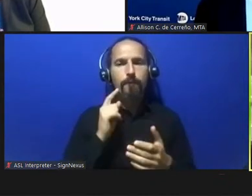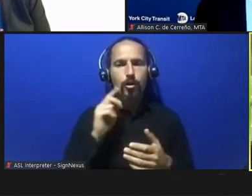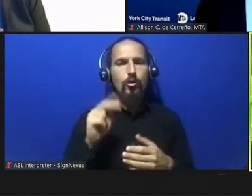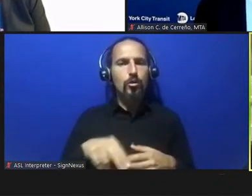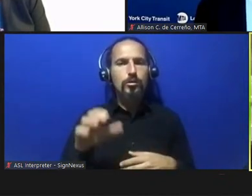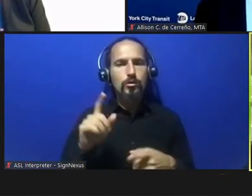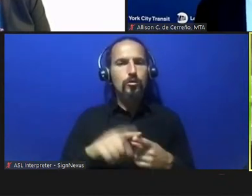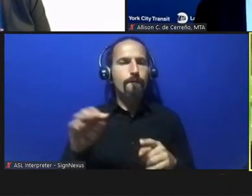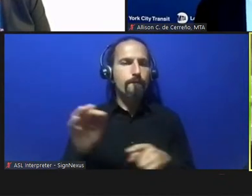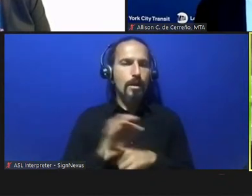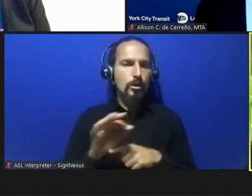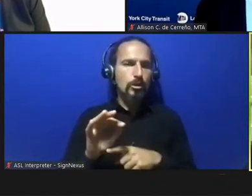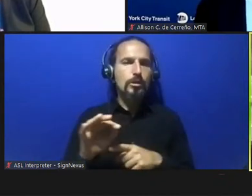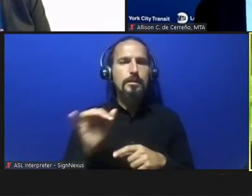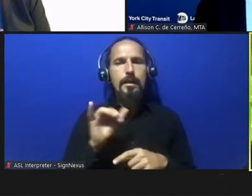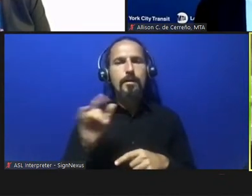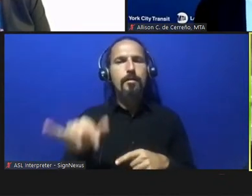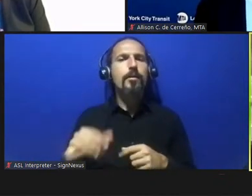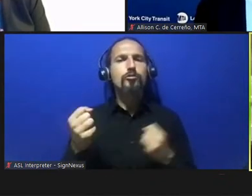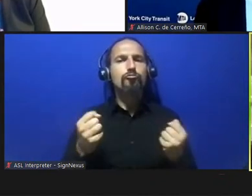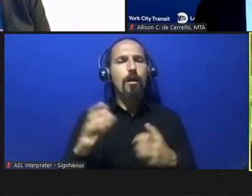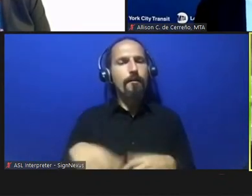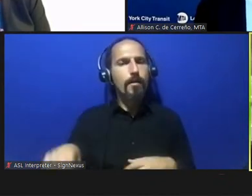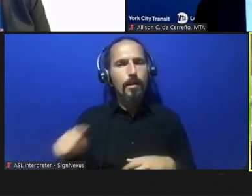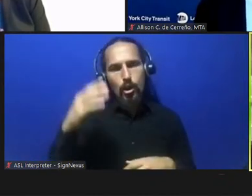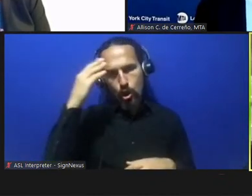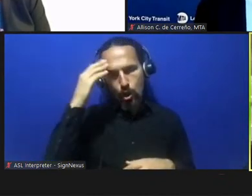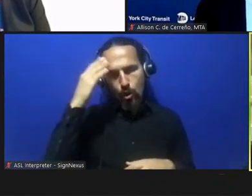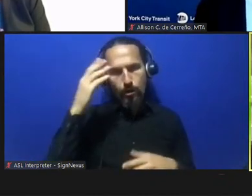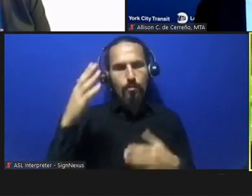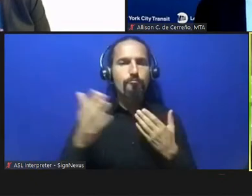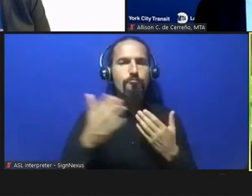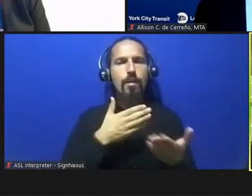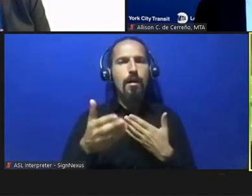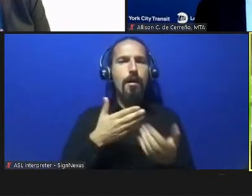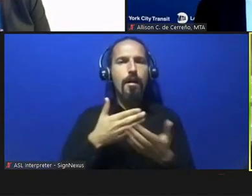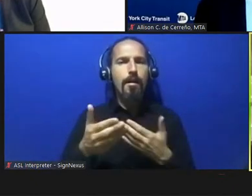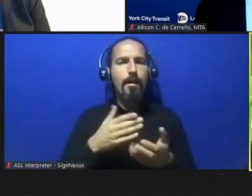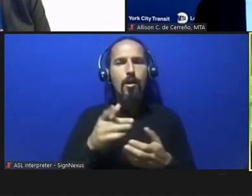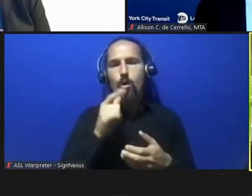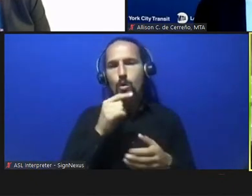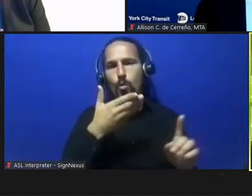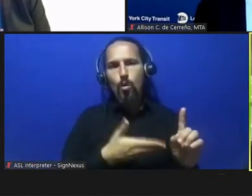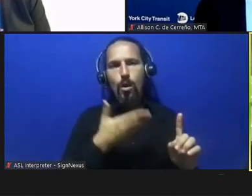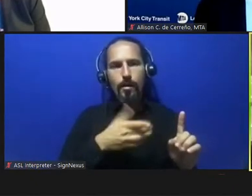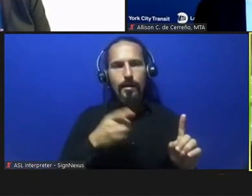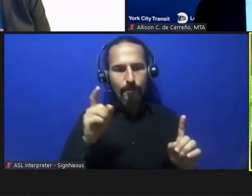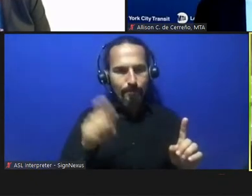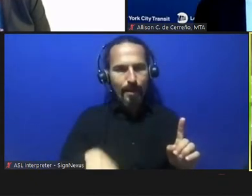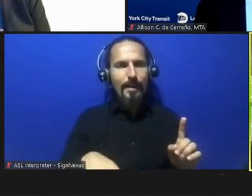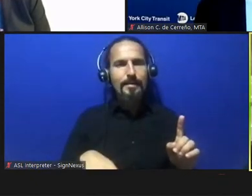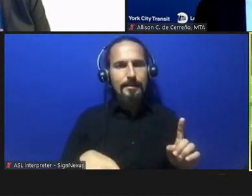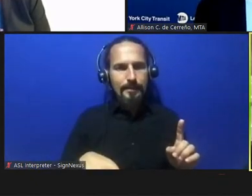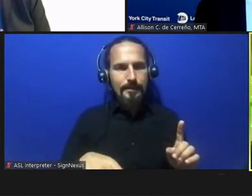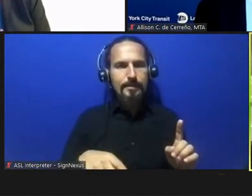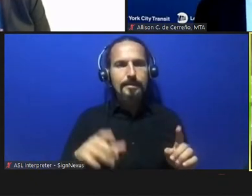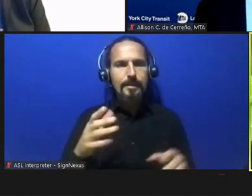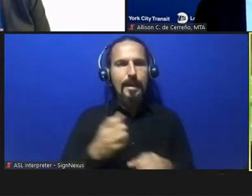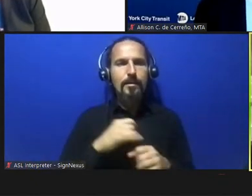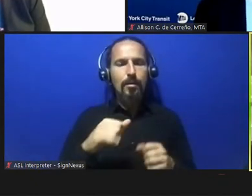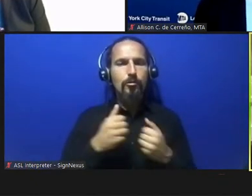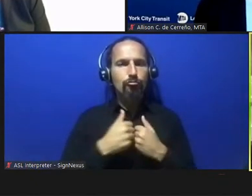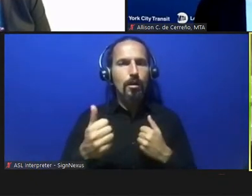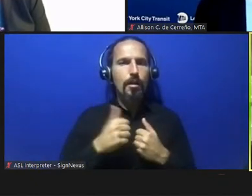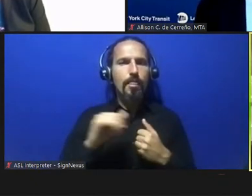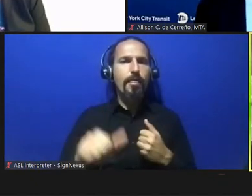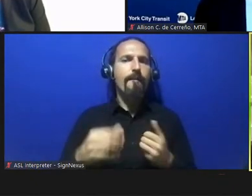to function and i think even the drivers all know that it doesn't matter who you are we need to make sure that we get transportation that's